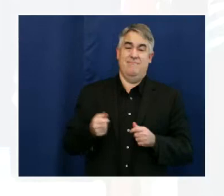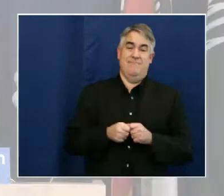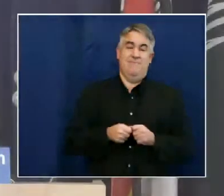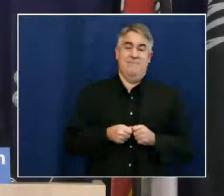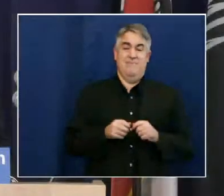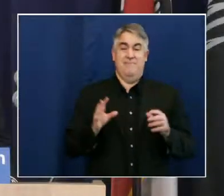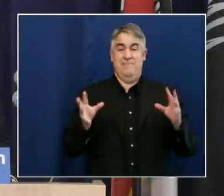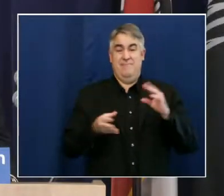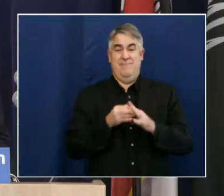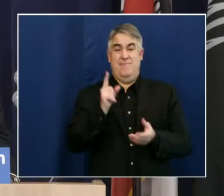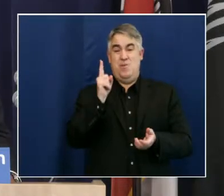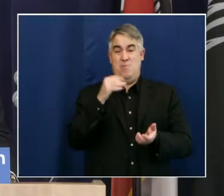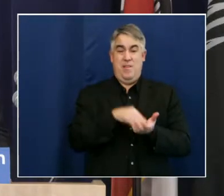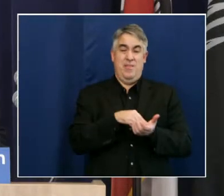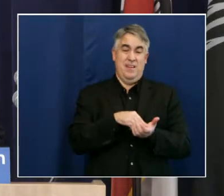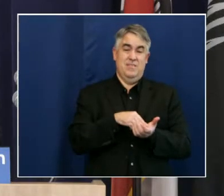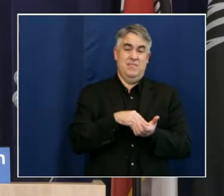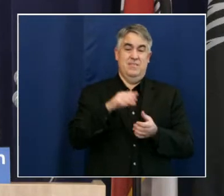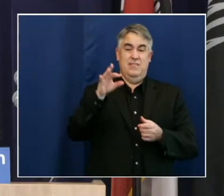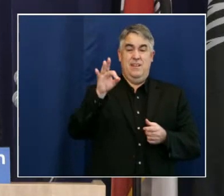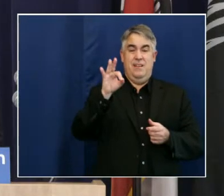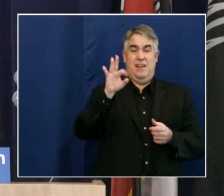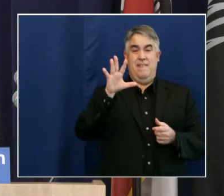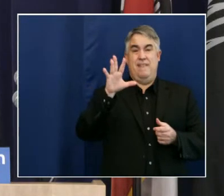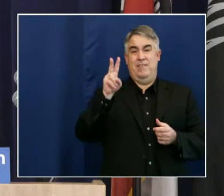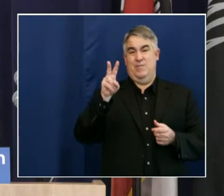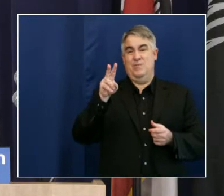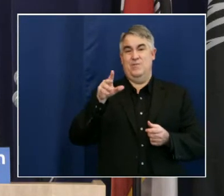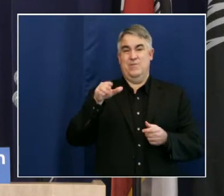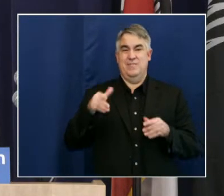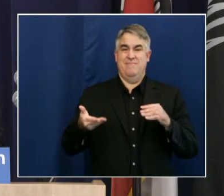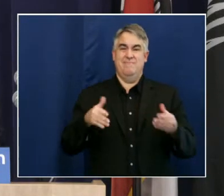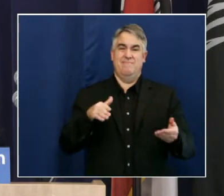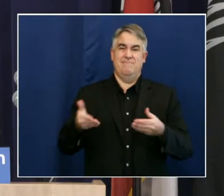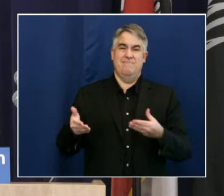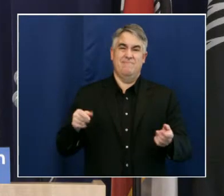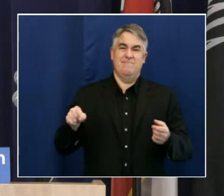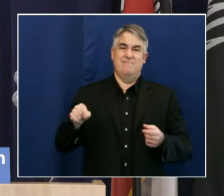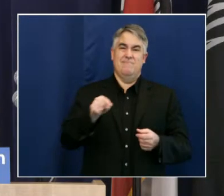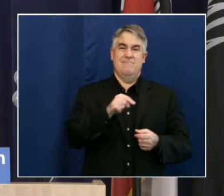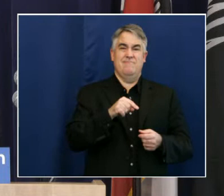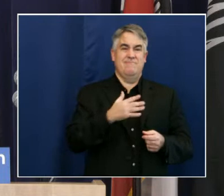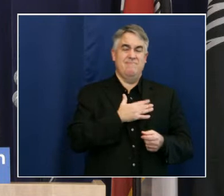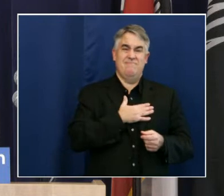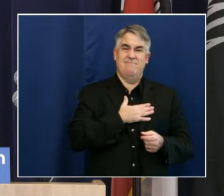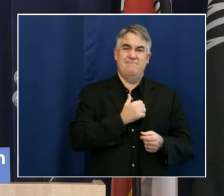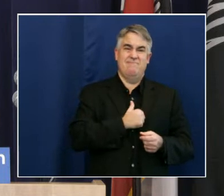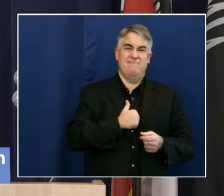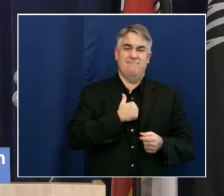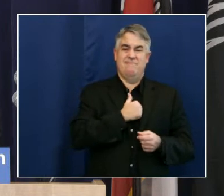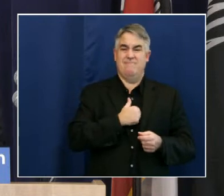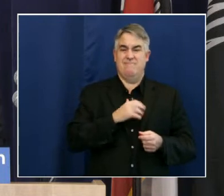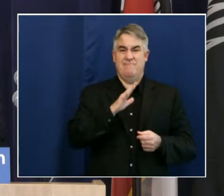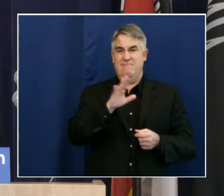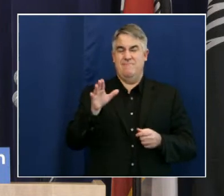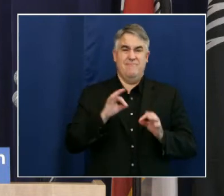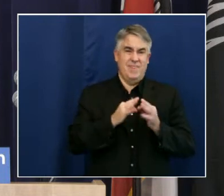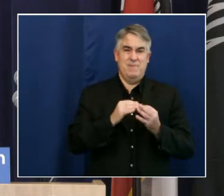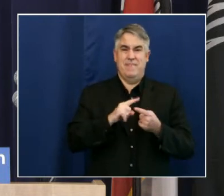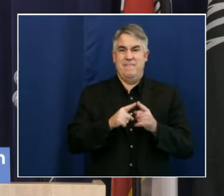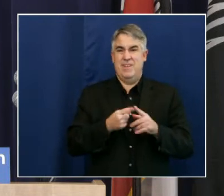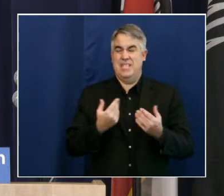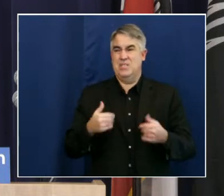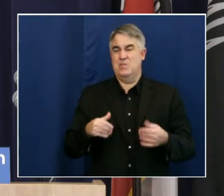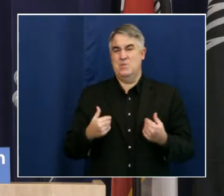1,952. And we extend our deepest condolences to all of those families. Supervisor Vargas is going to give us an update on a couple of